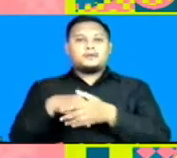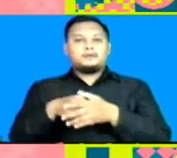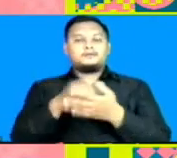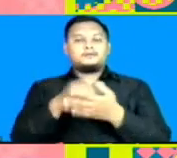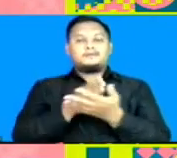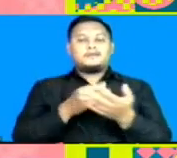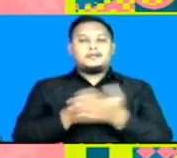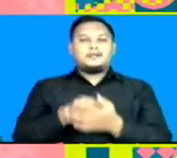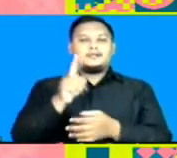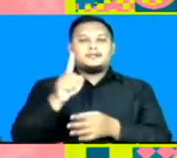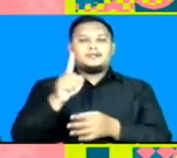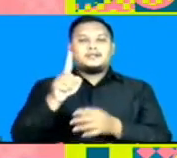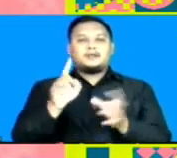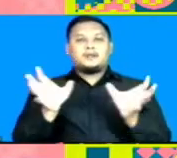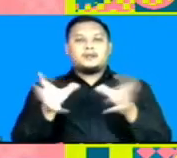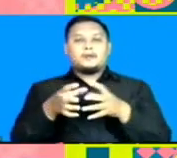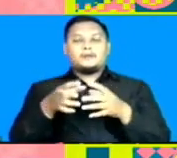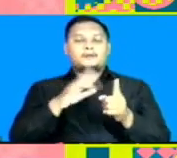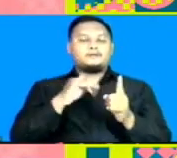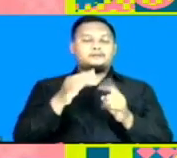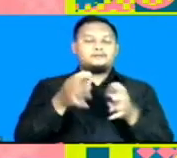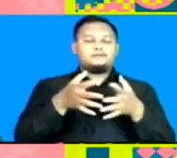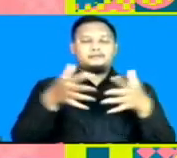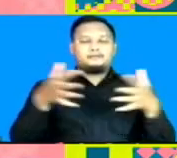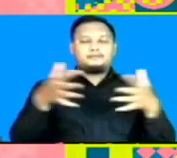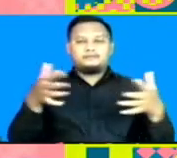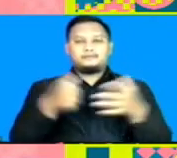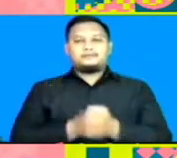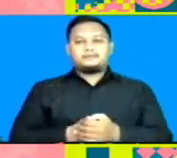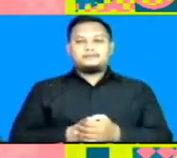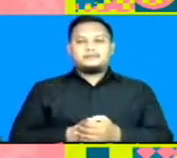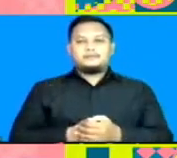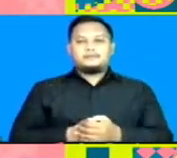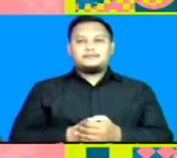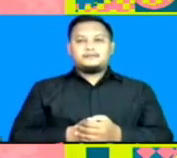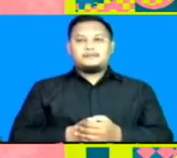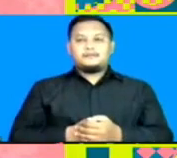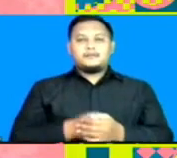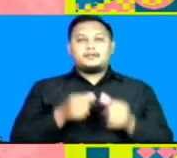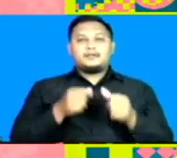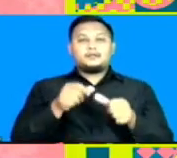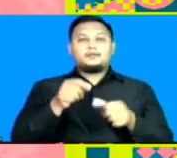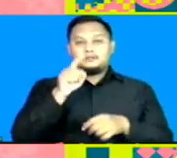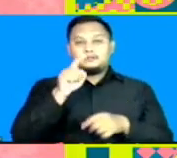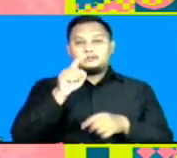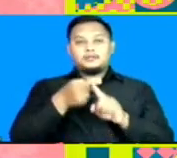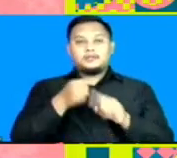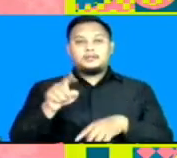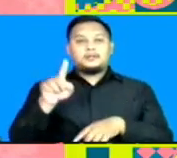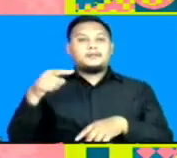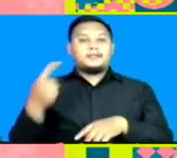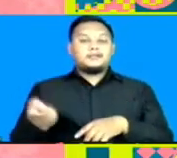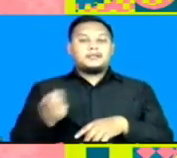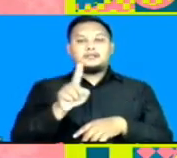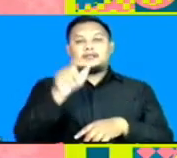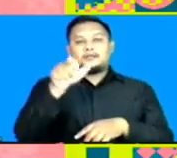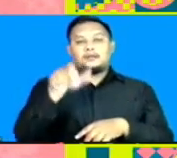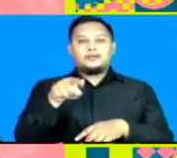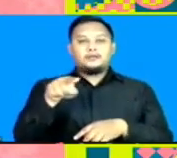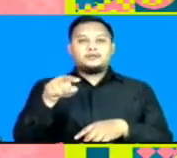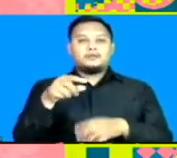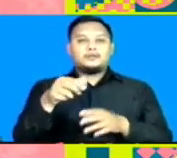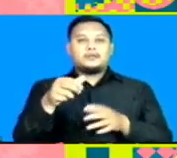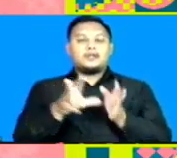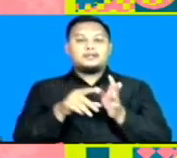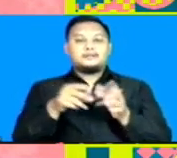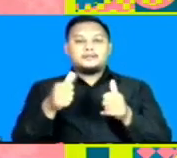any man's death diminishes me because I am involved in mankind. And therefore never sent to know for whom